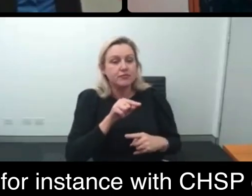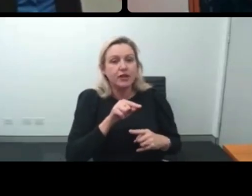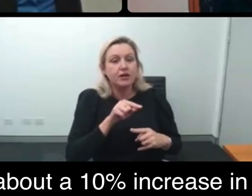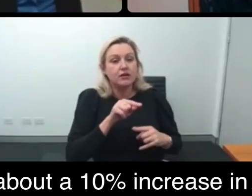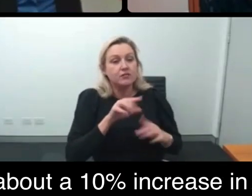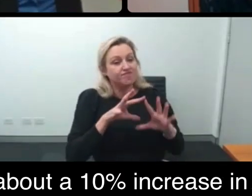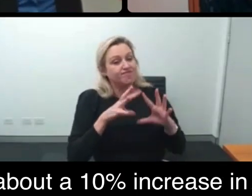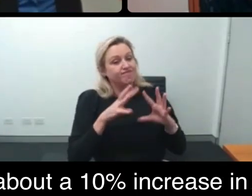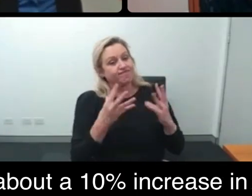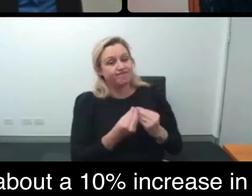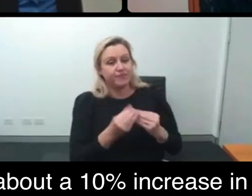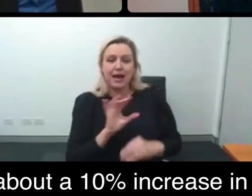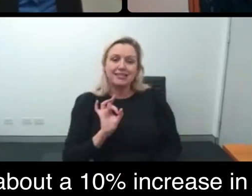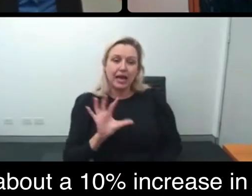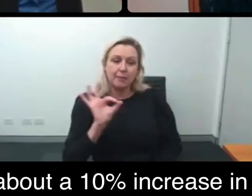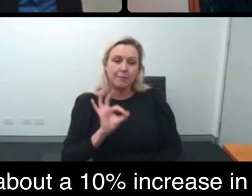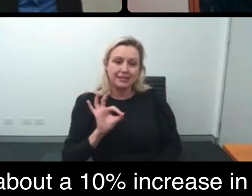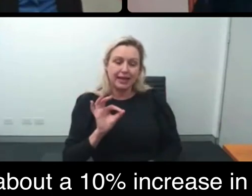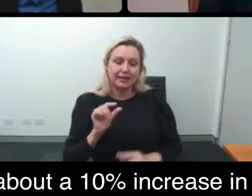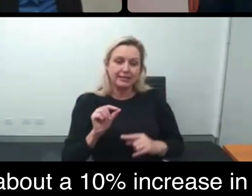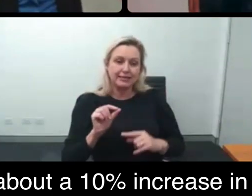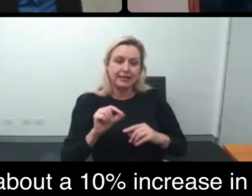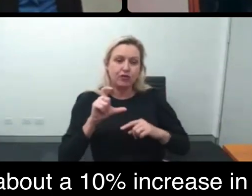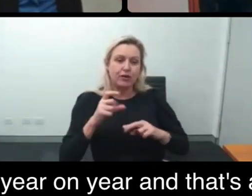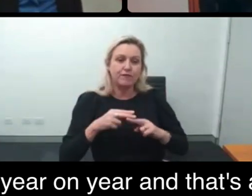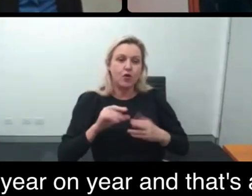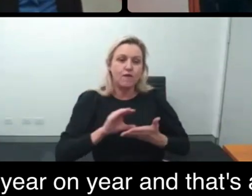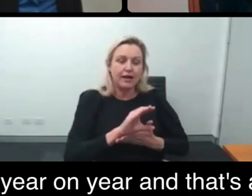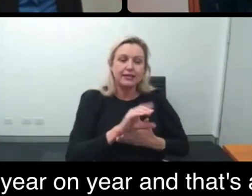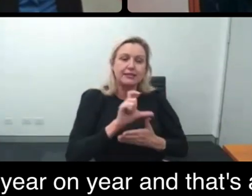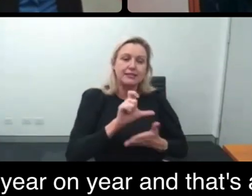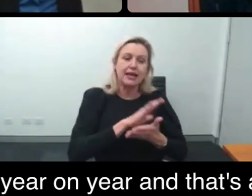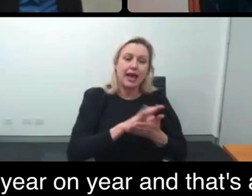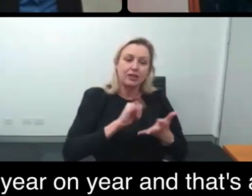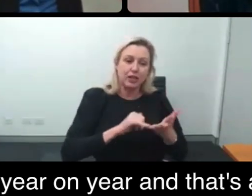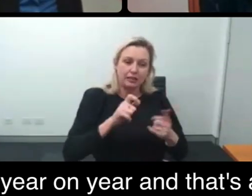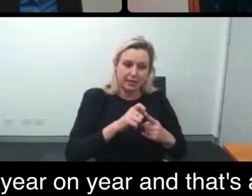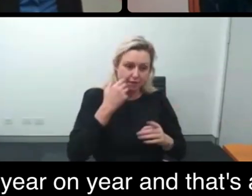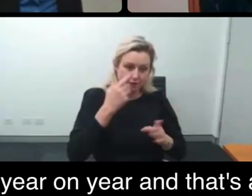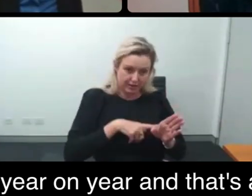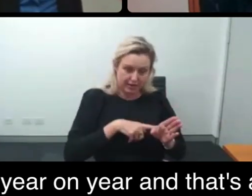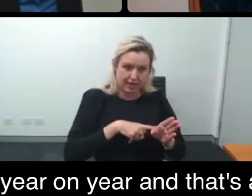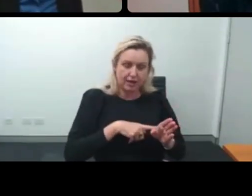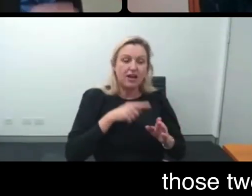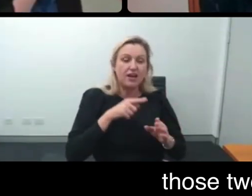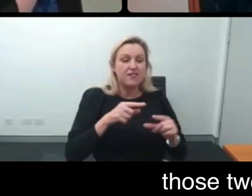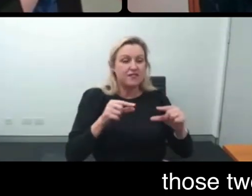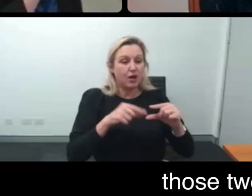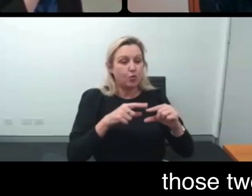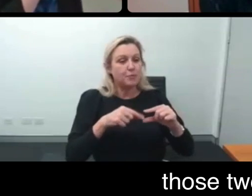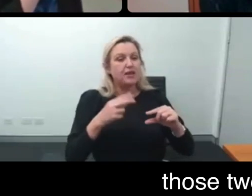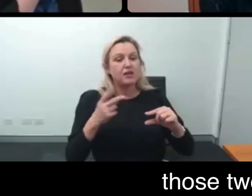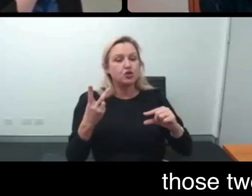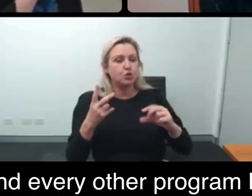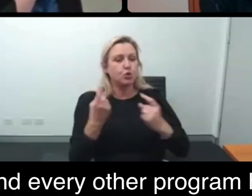overarchingly, we're looking at about a 10% increase in funding to CHSP providers year on year. And that's a combination of both of those two